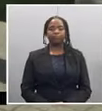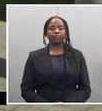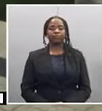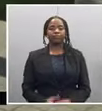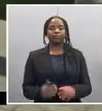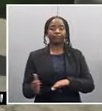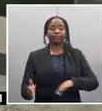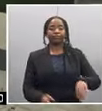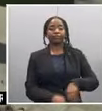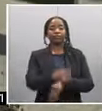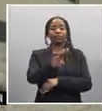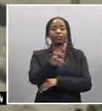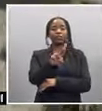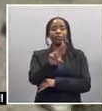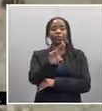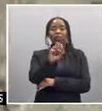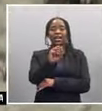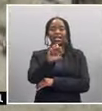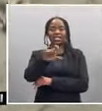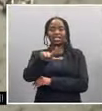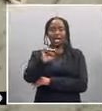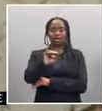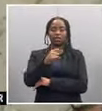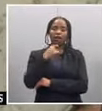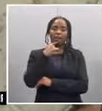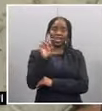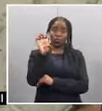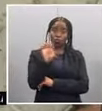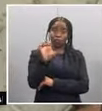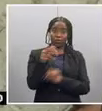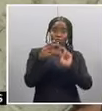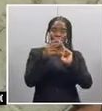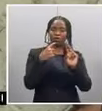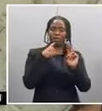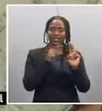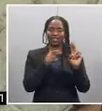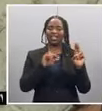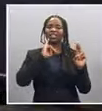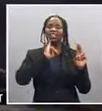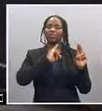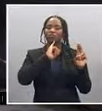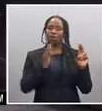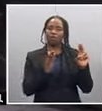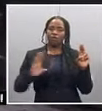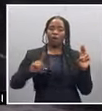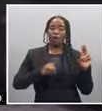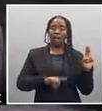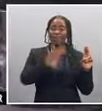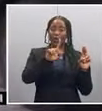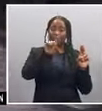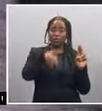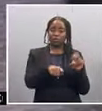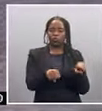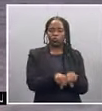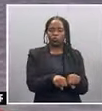In Brussels, activists at the European Union headquarters are demanding sanctions against Israel. They laid out over 4,000 pairs of